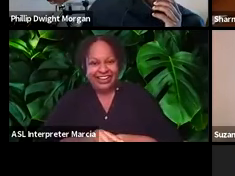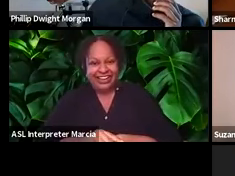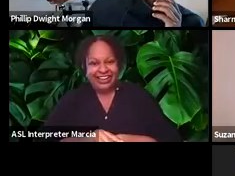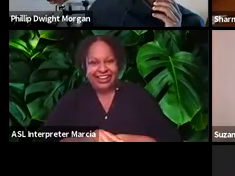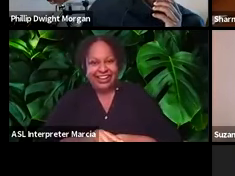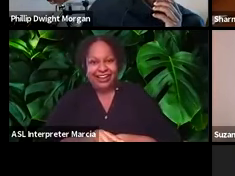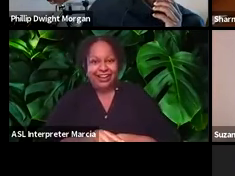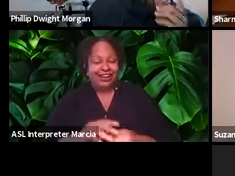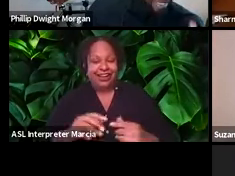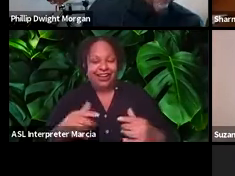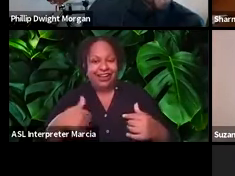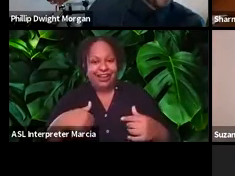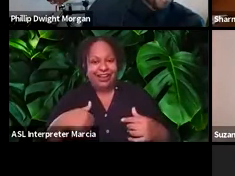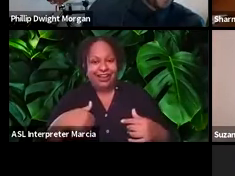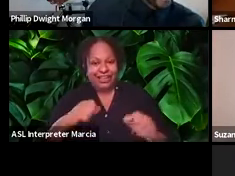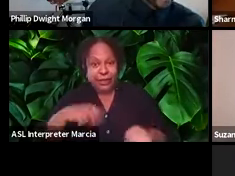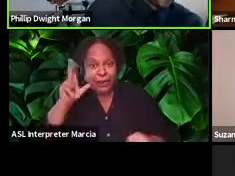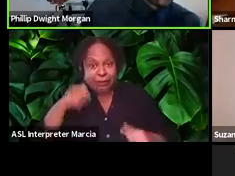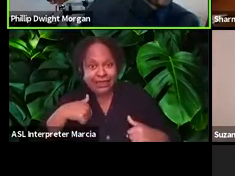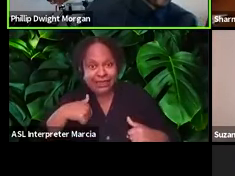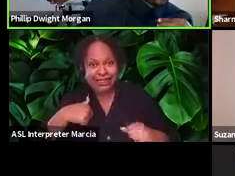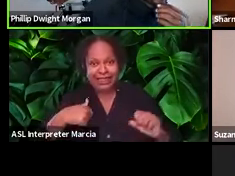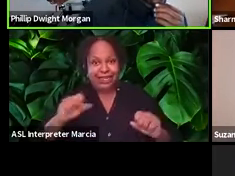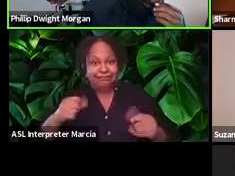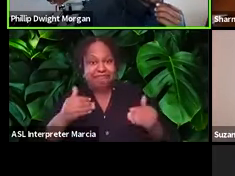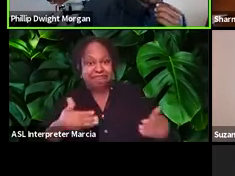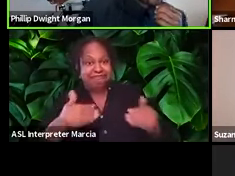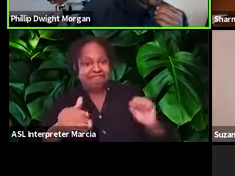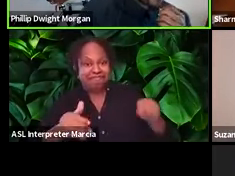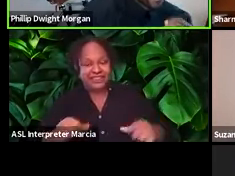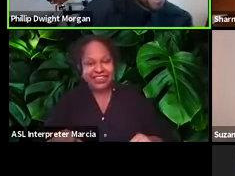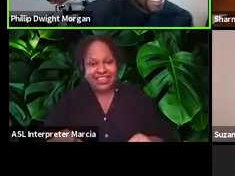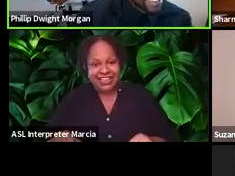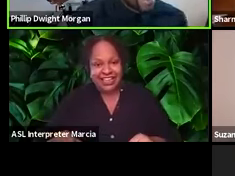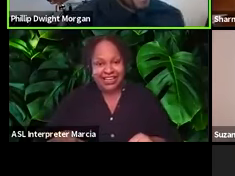I'm just going to hop in. Can you hear me? Yeah, go for it, please.